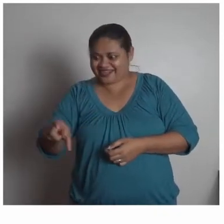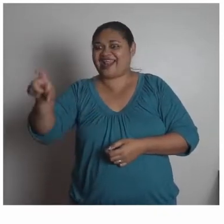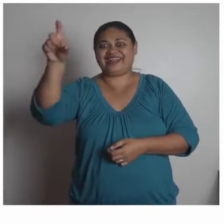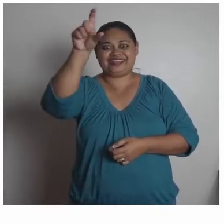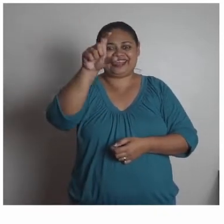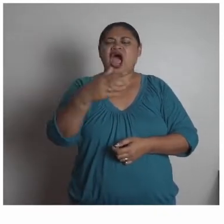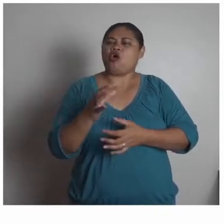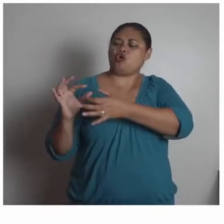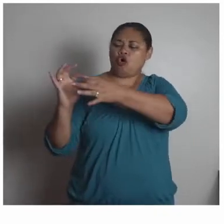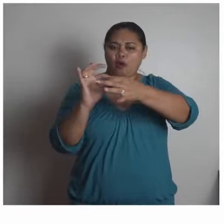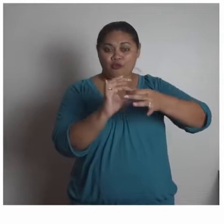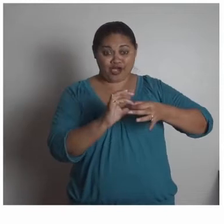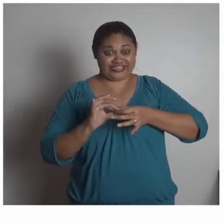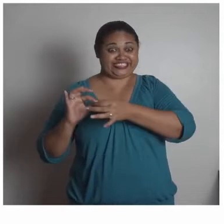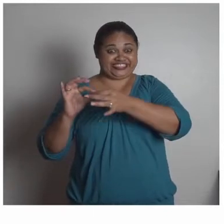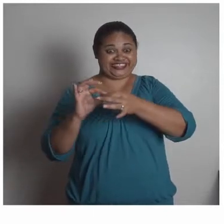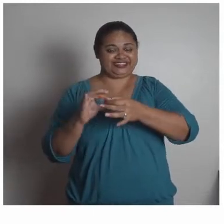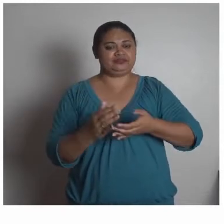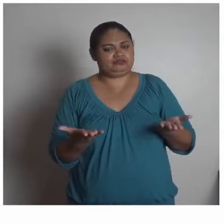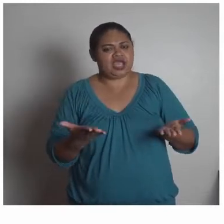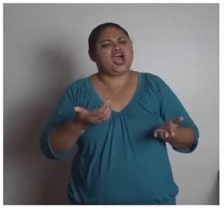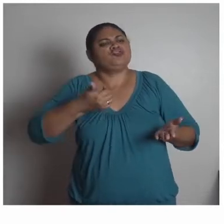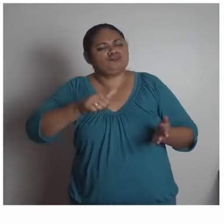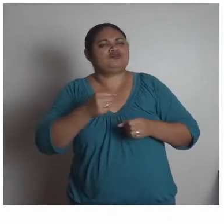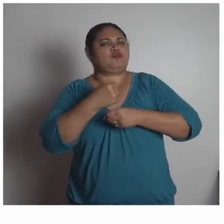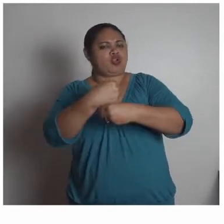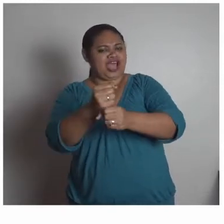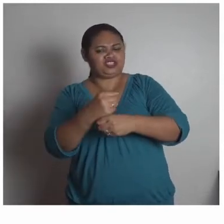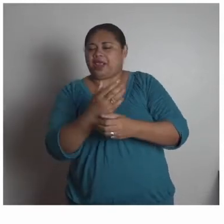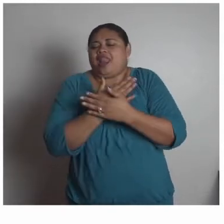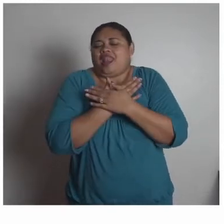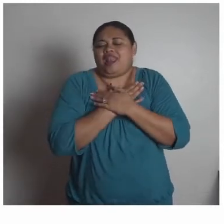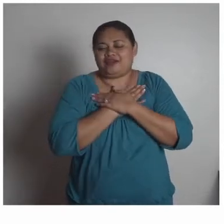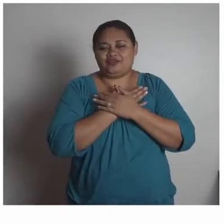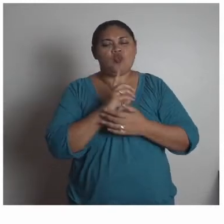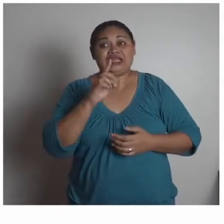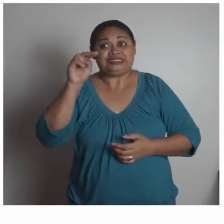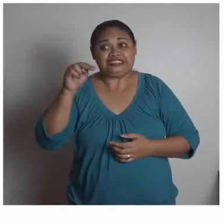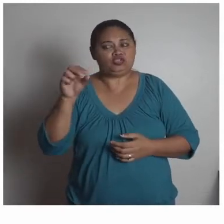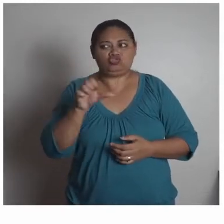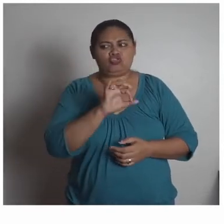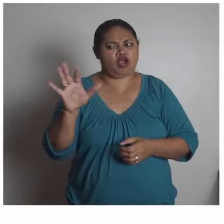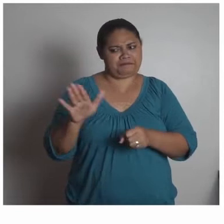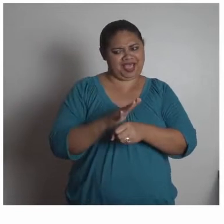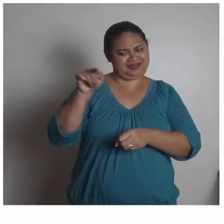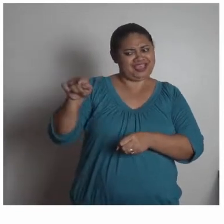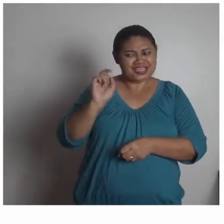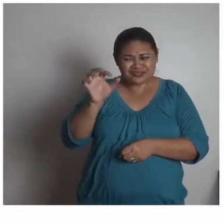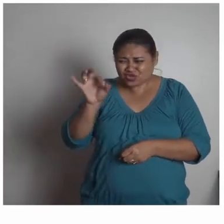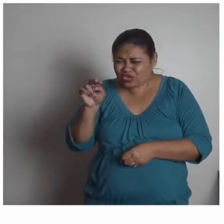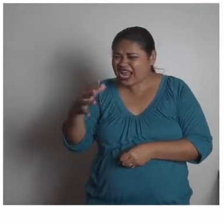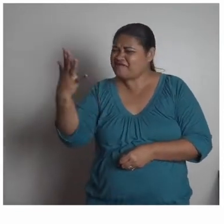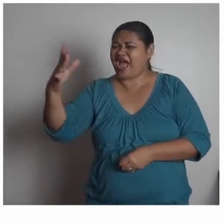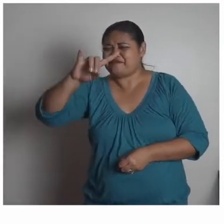about circularity. It's about cooperation. It's about useful production. I love that one. What is